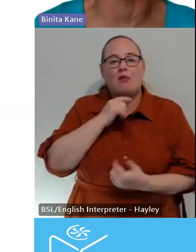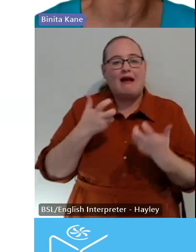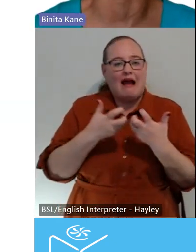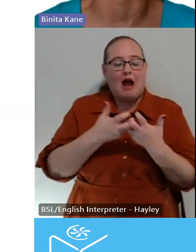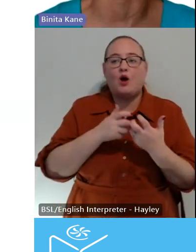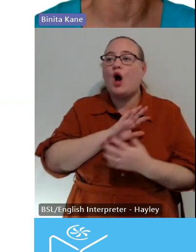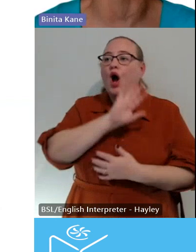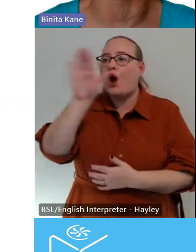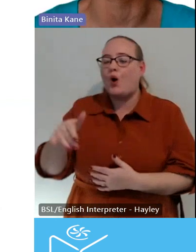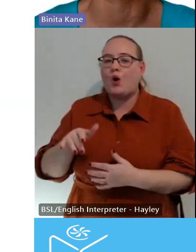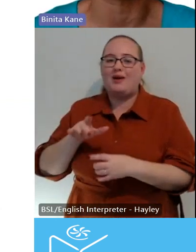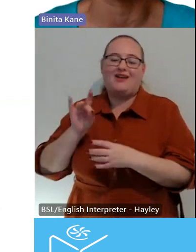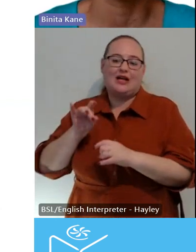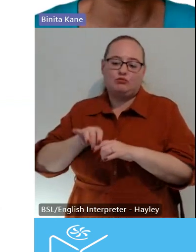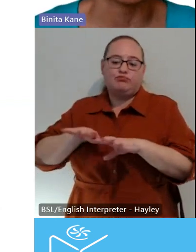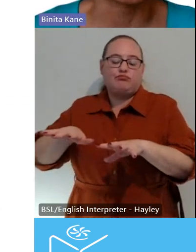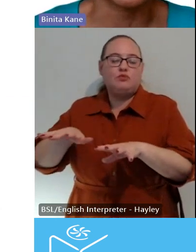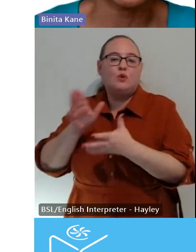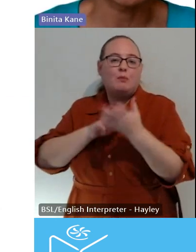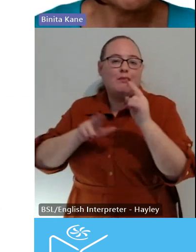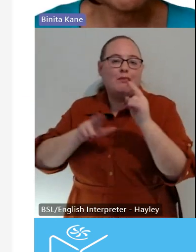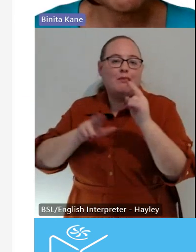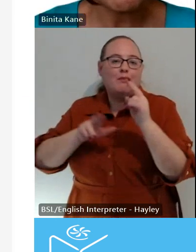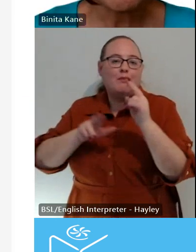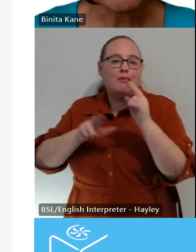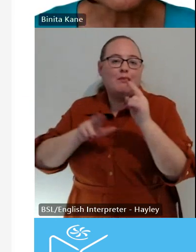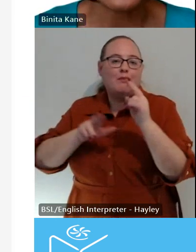their grandparents, their siblings, etc. Next slide.